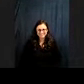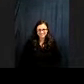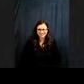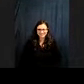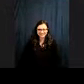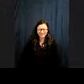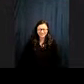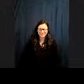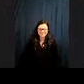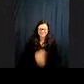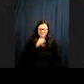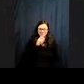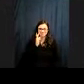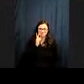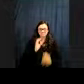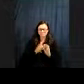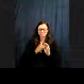I love seeing that.